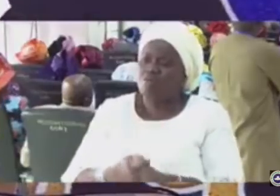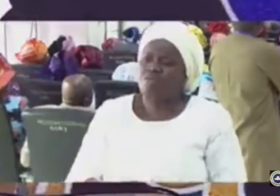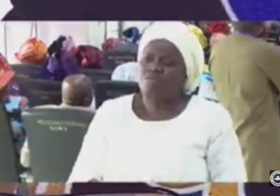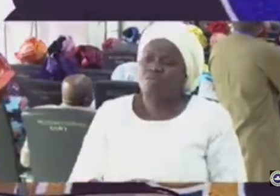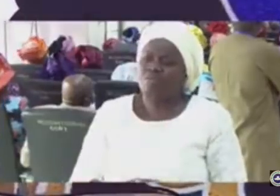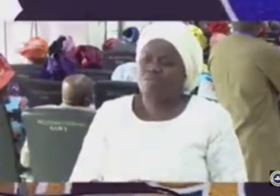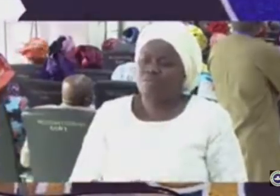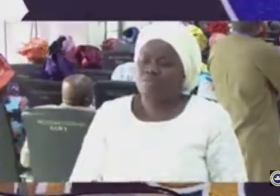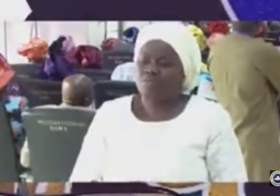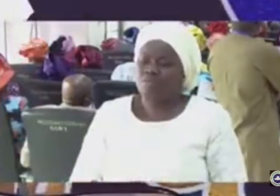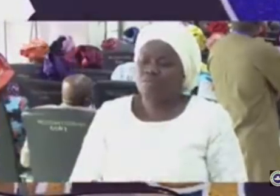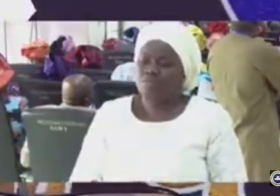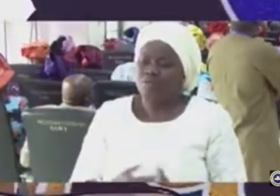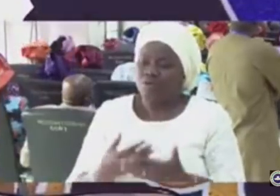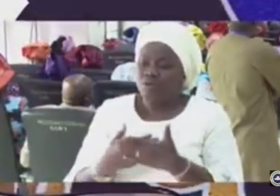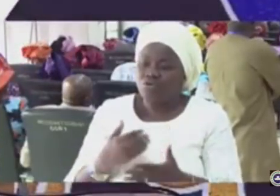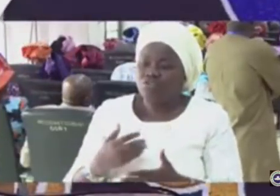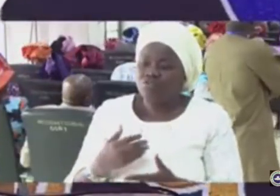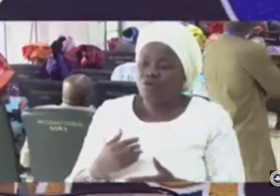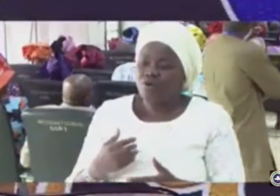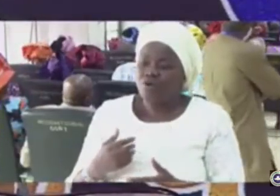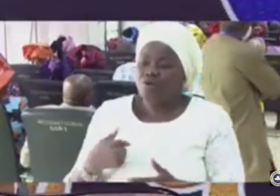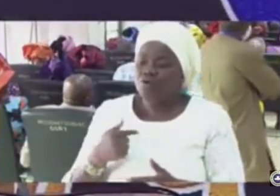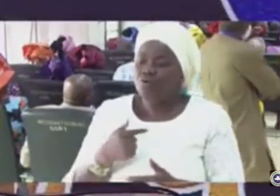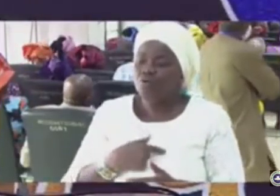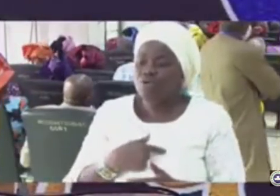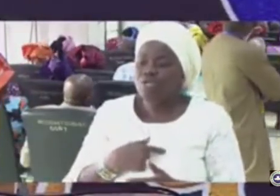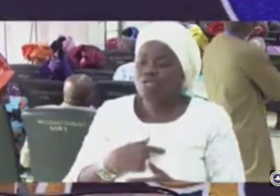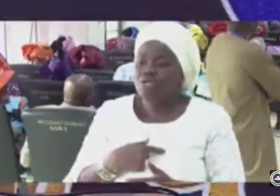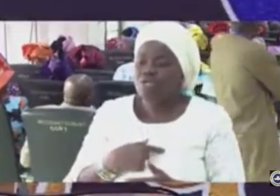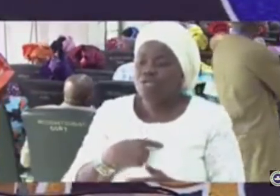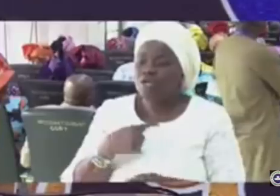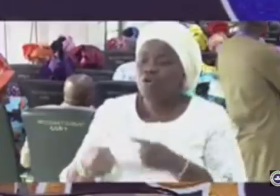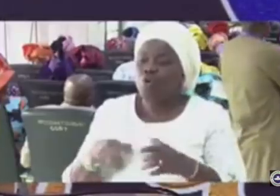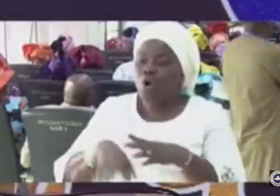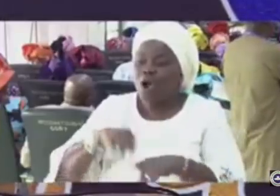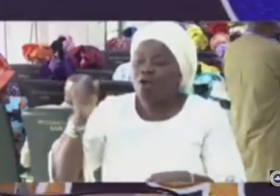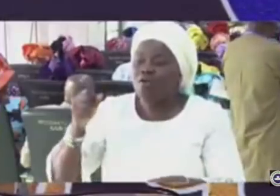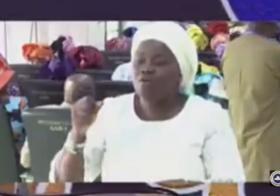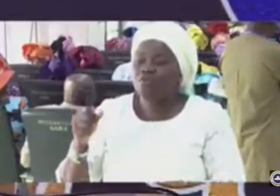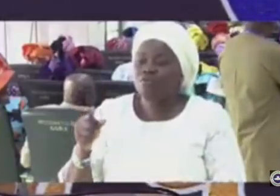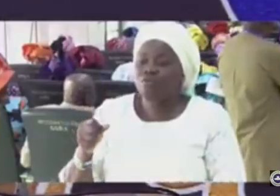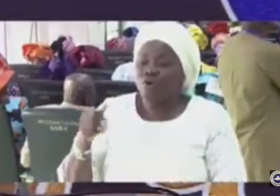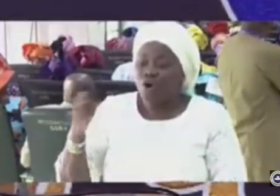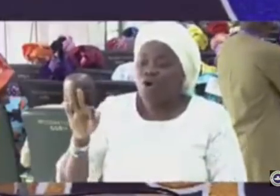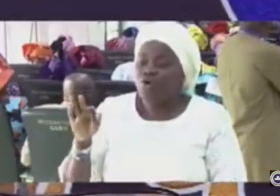counting medals. For this girl, we will get gold, no doubt.